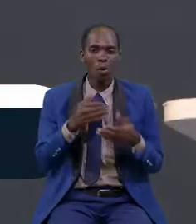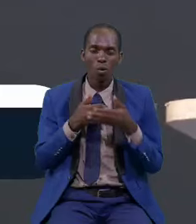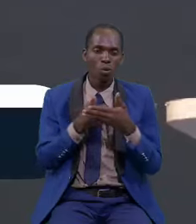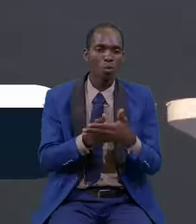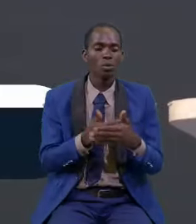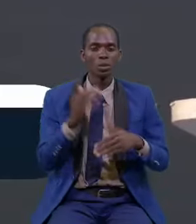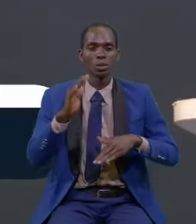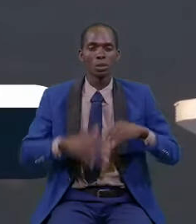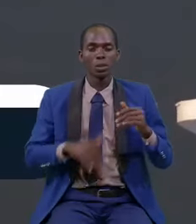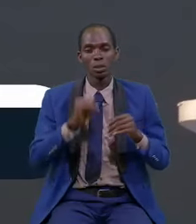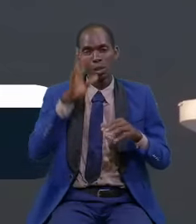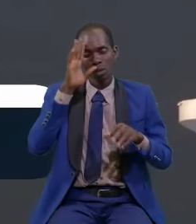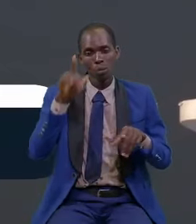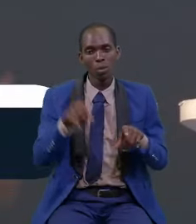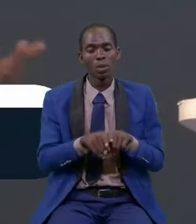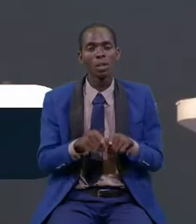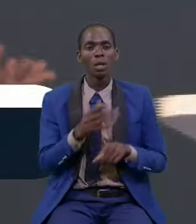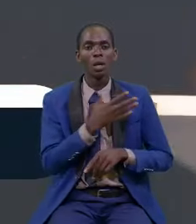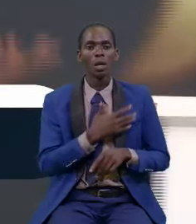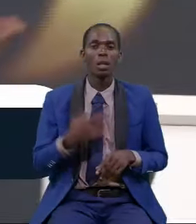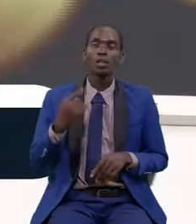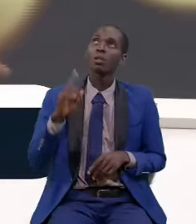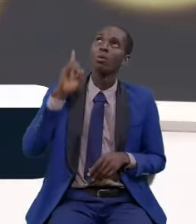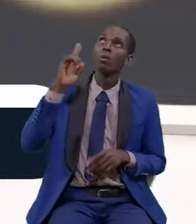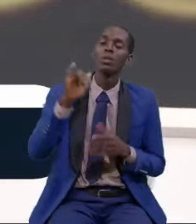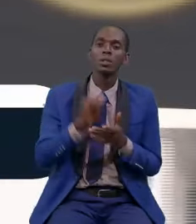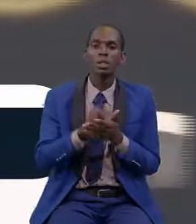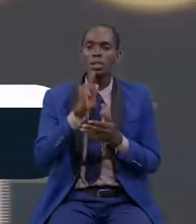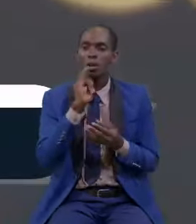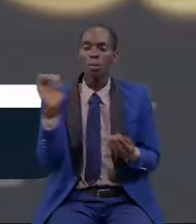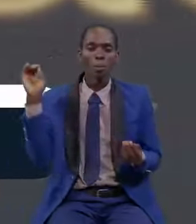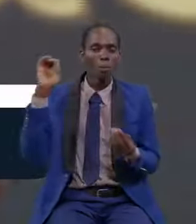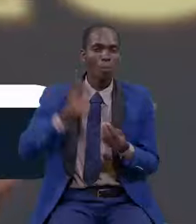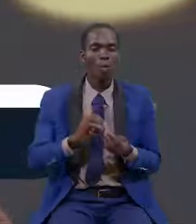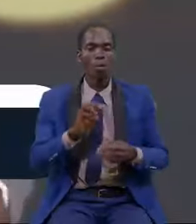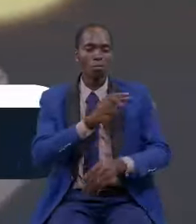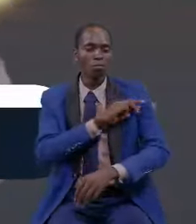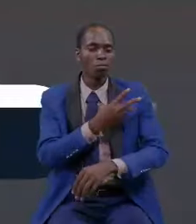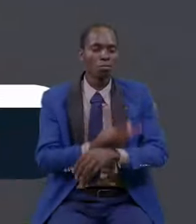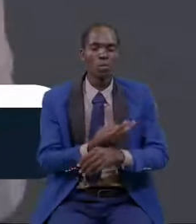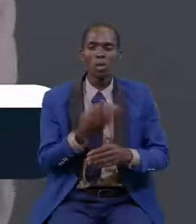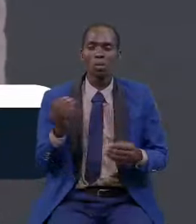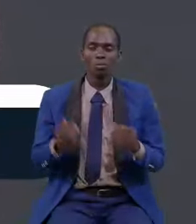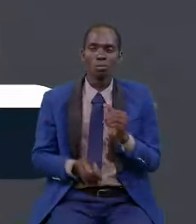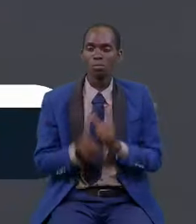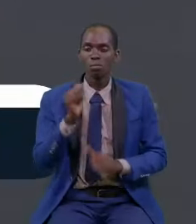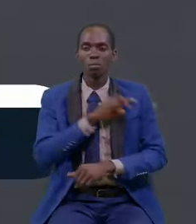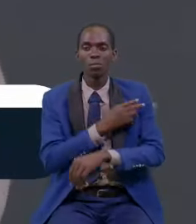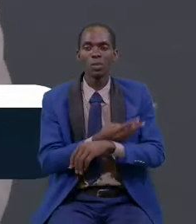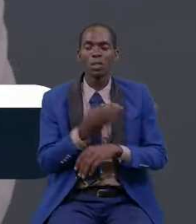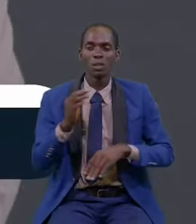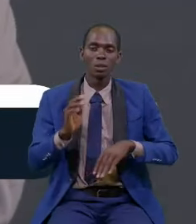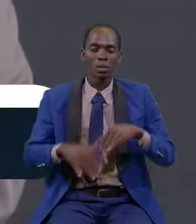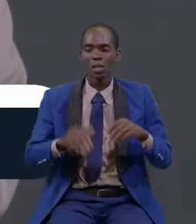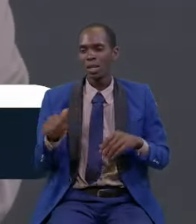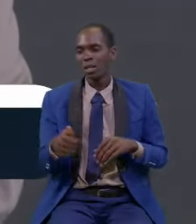relative, and the one who is mightier than any helper here on earth. Jesus,